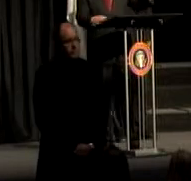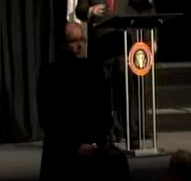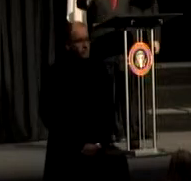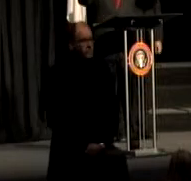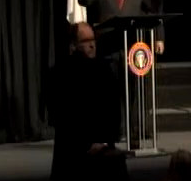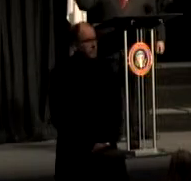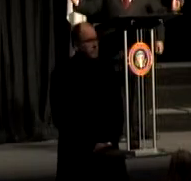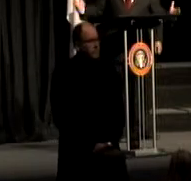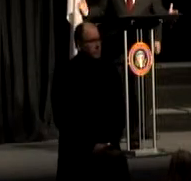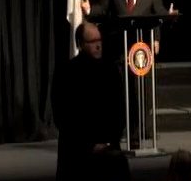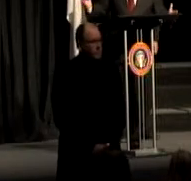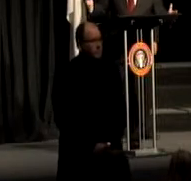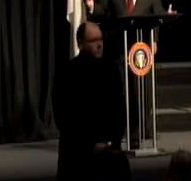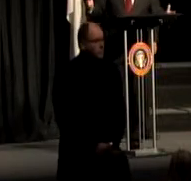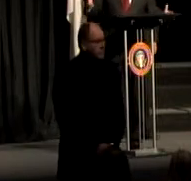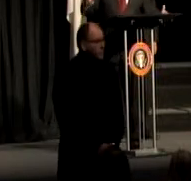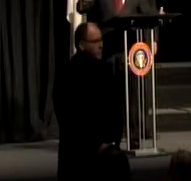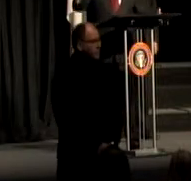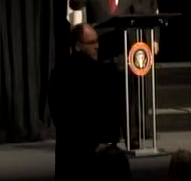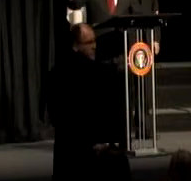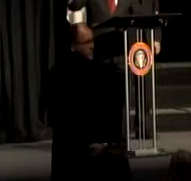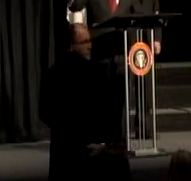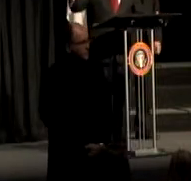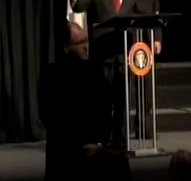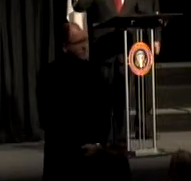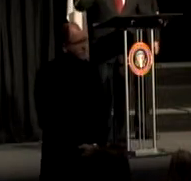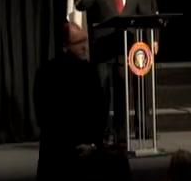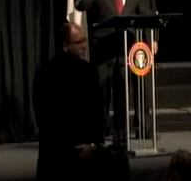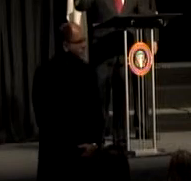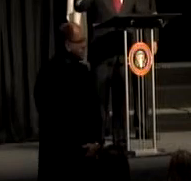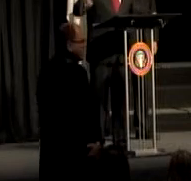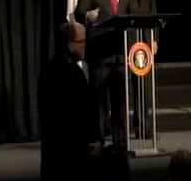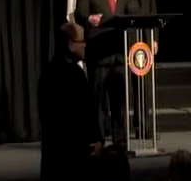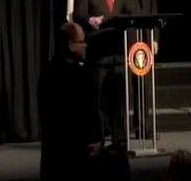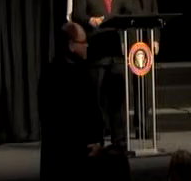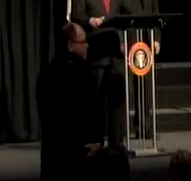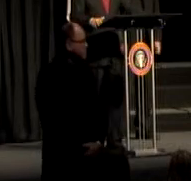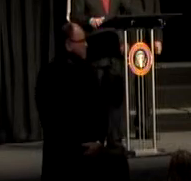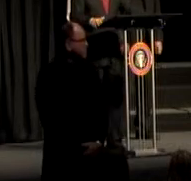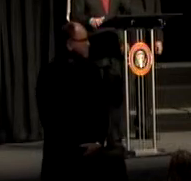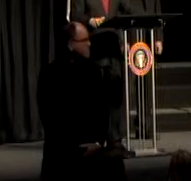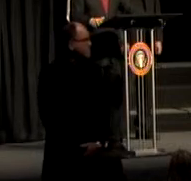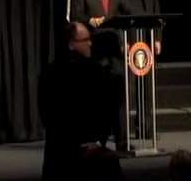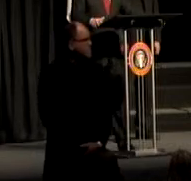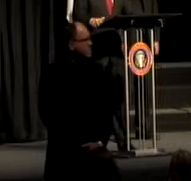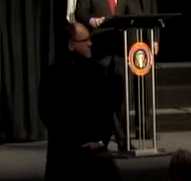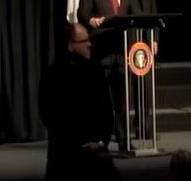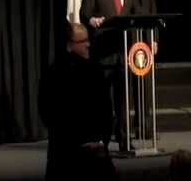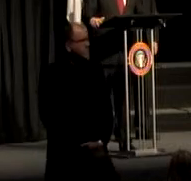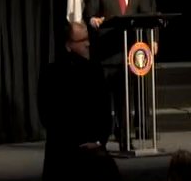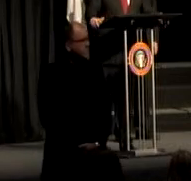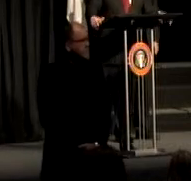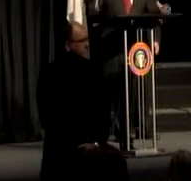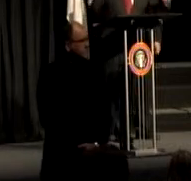used to be saw the blinding light and he was blinded and then all of a sudden he started being a follower of Christ. I'd like to have